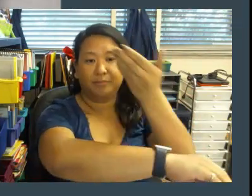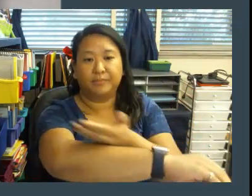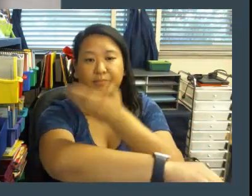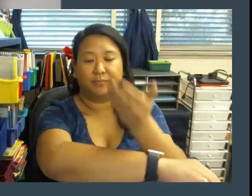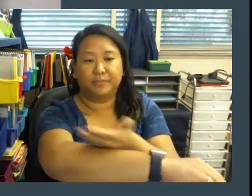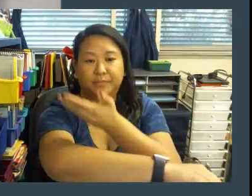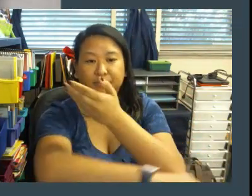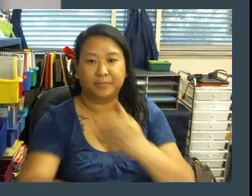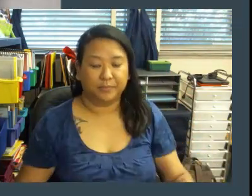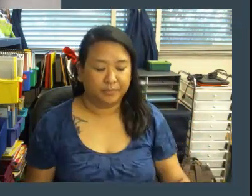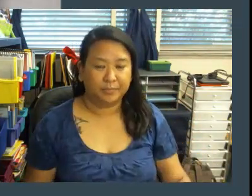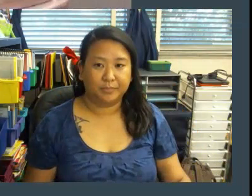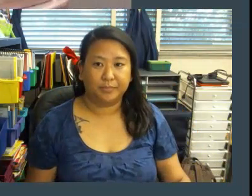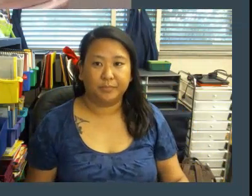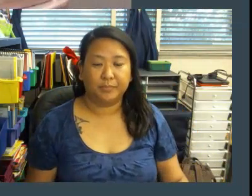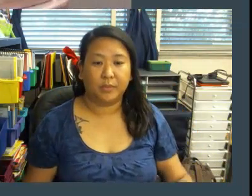renovation,